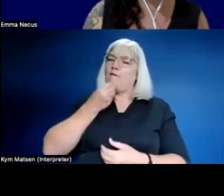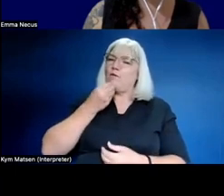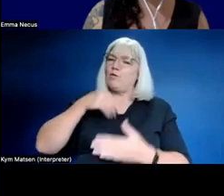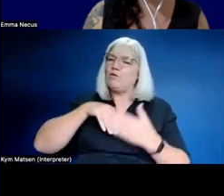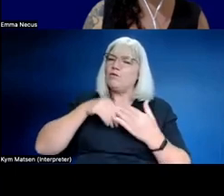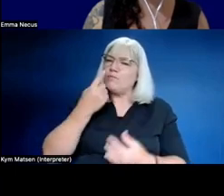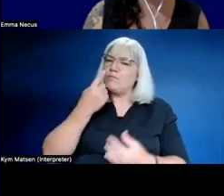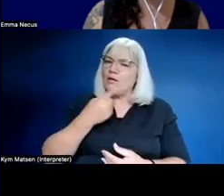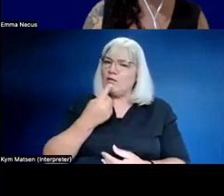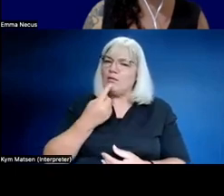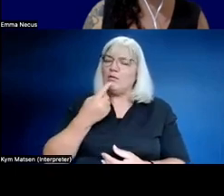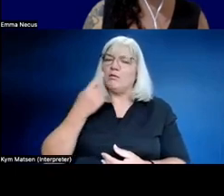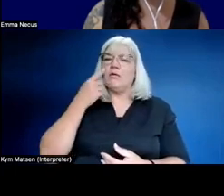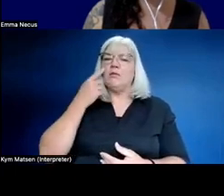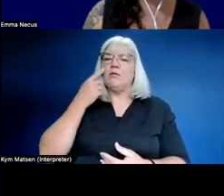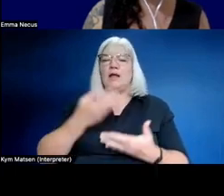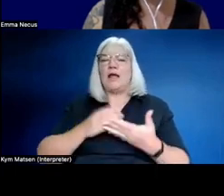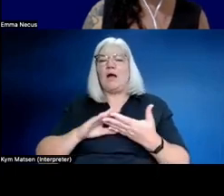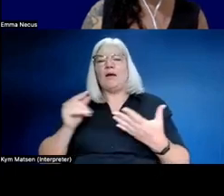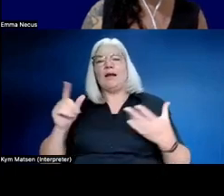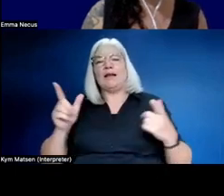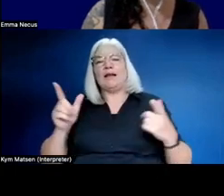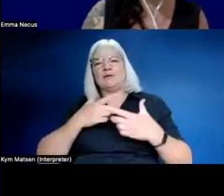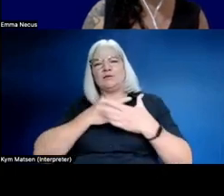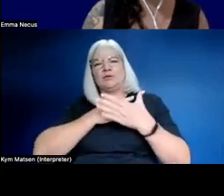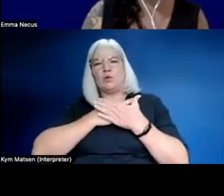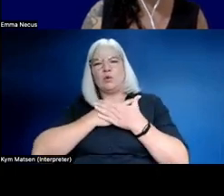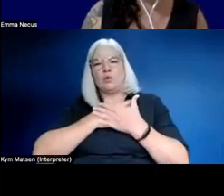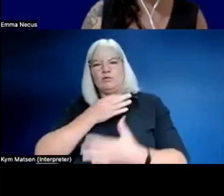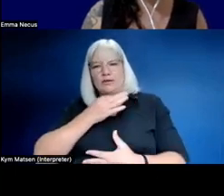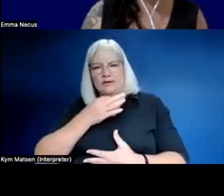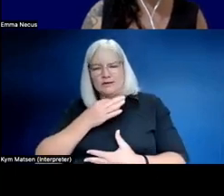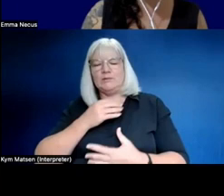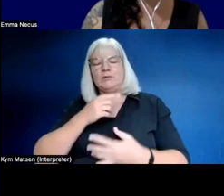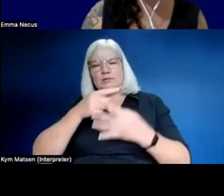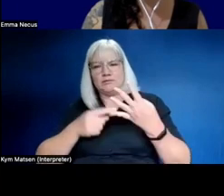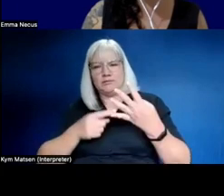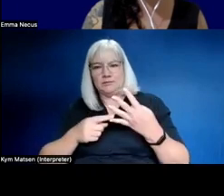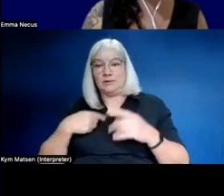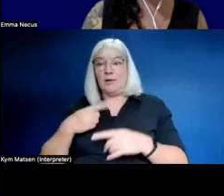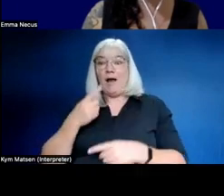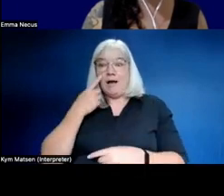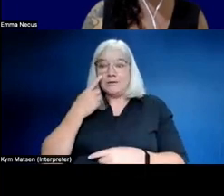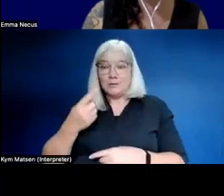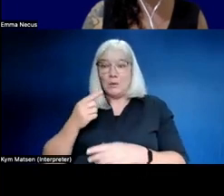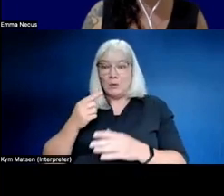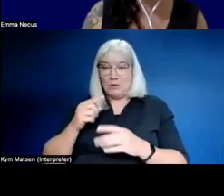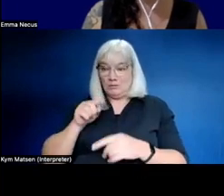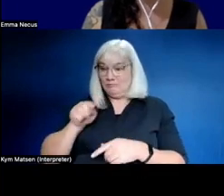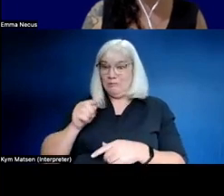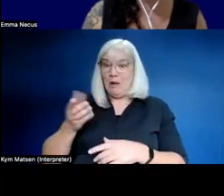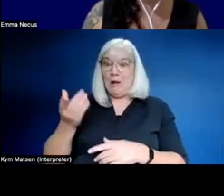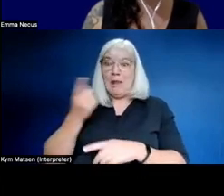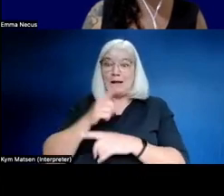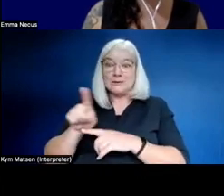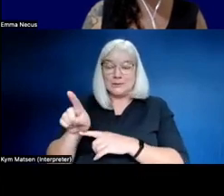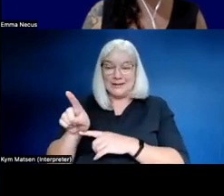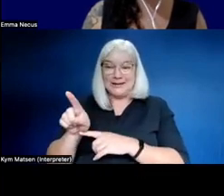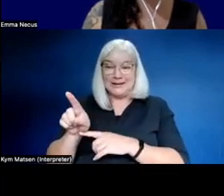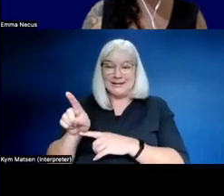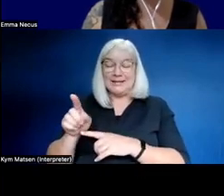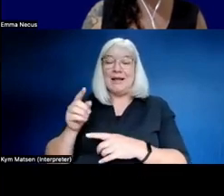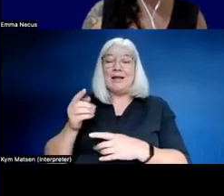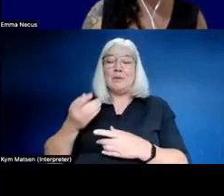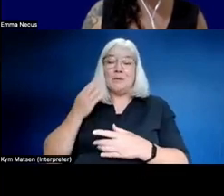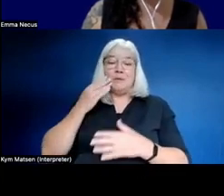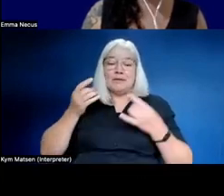the focus on the above. I actually saw Zoe last week and she hasn't had a choking episode since we introduced the pacing and the chewing